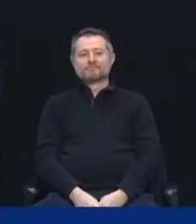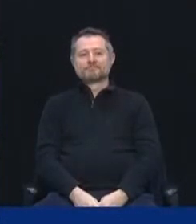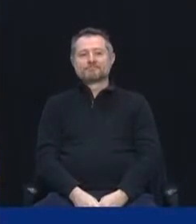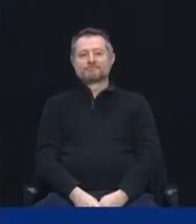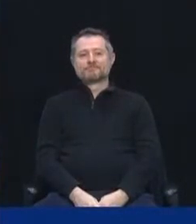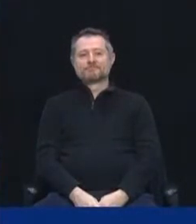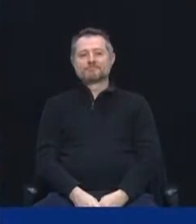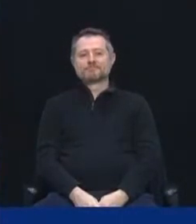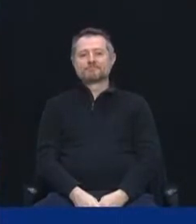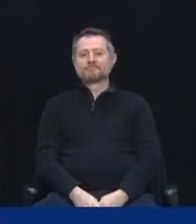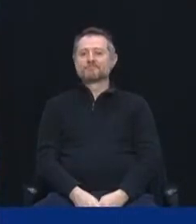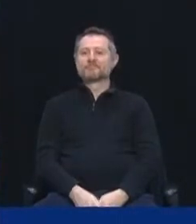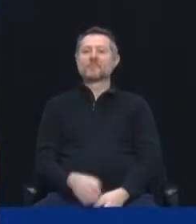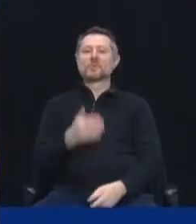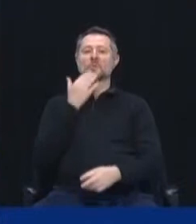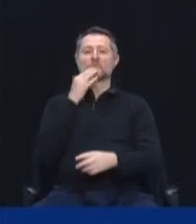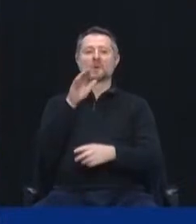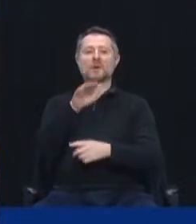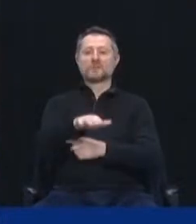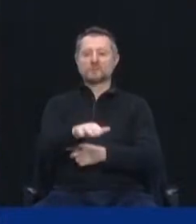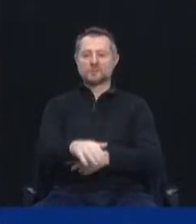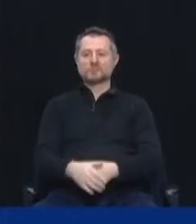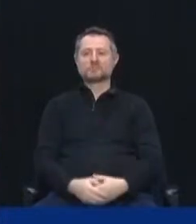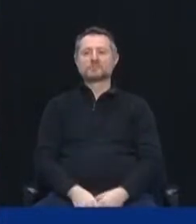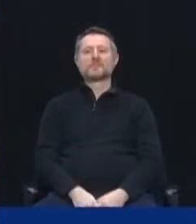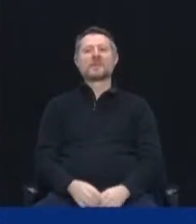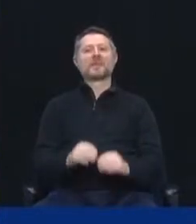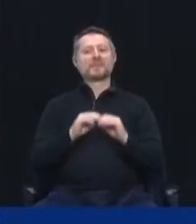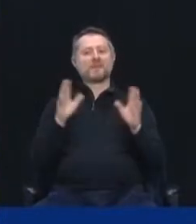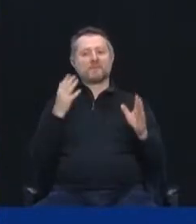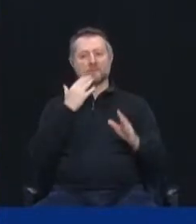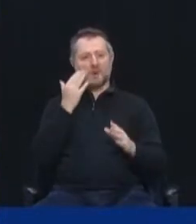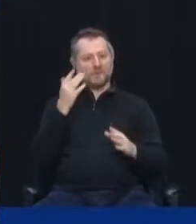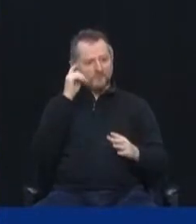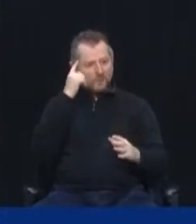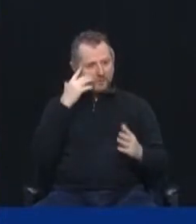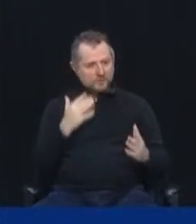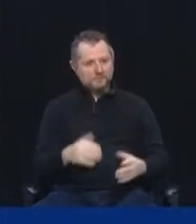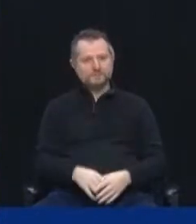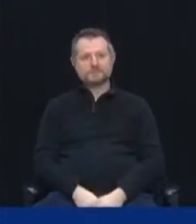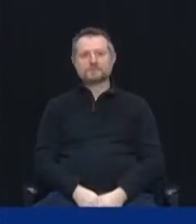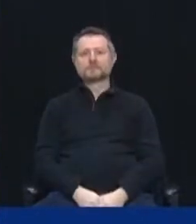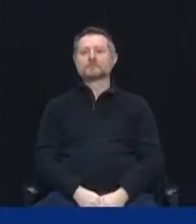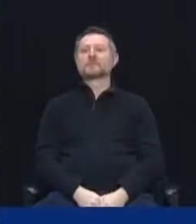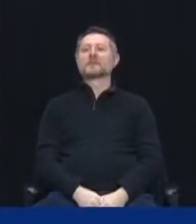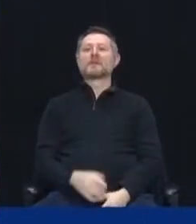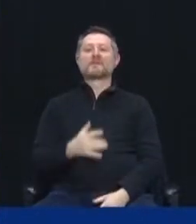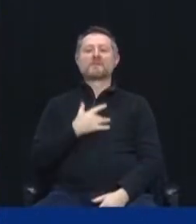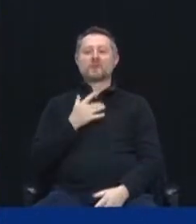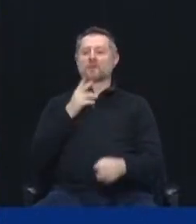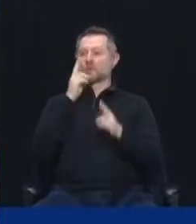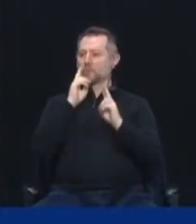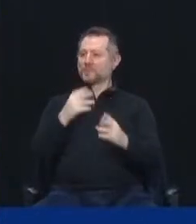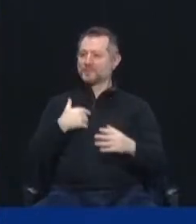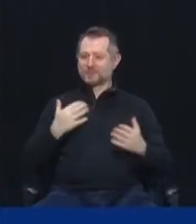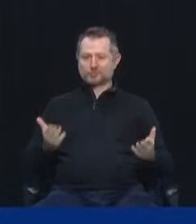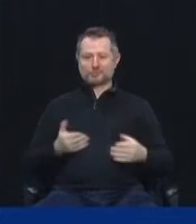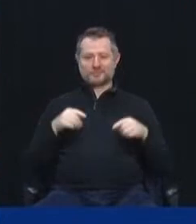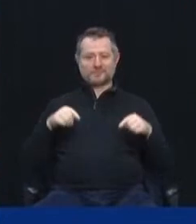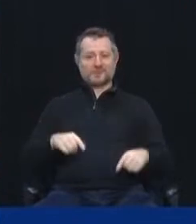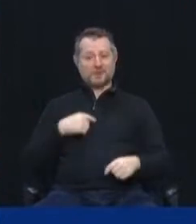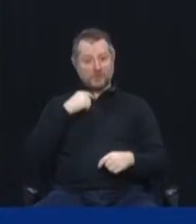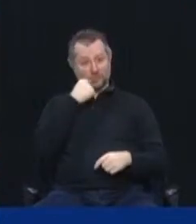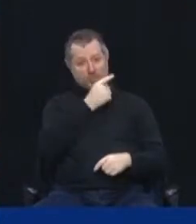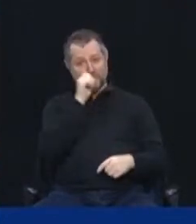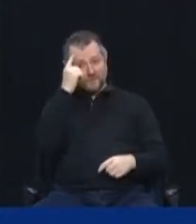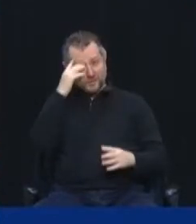Good afternoon, and thank you, Governor, for being here today. It really is an honor for me to be here, and like I said to the Governor when I first